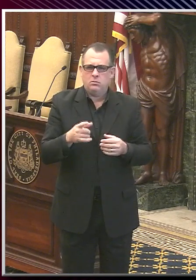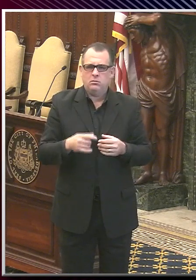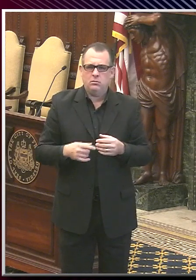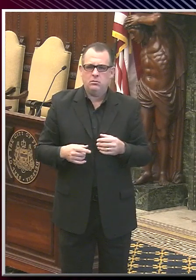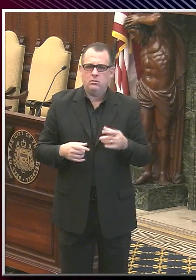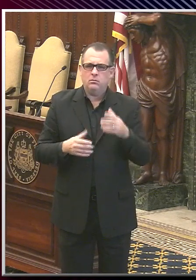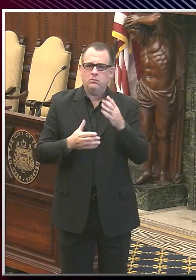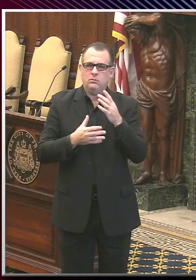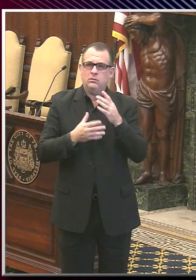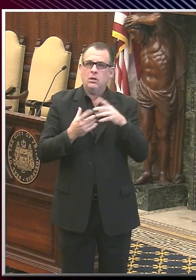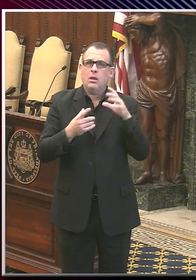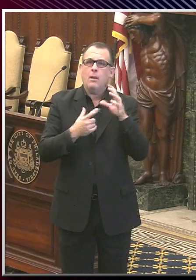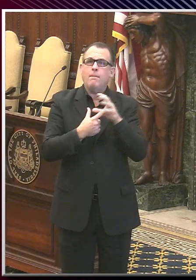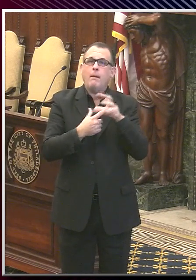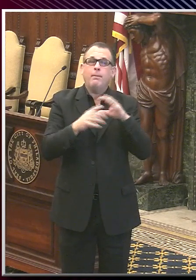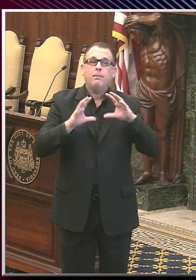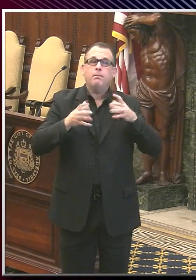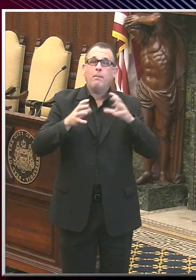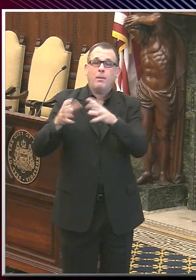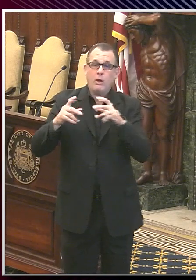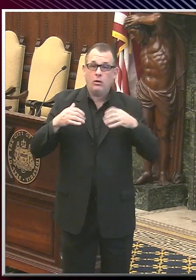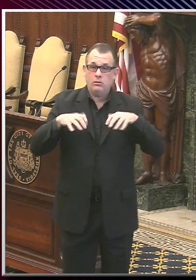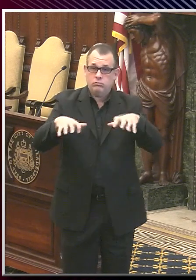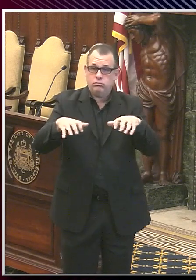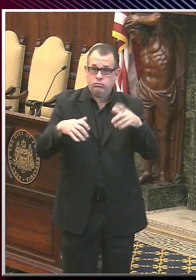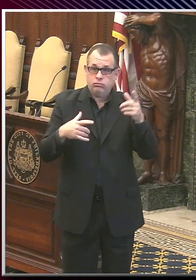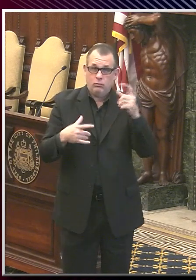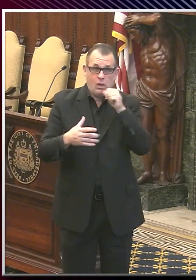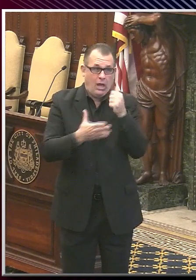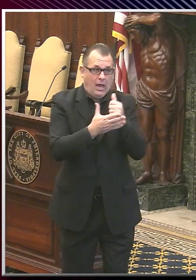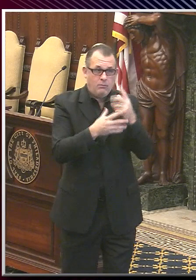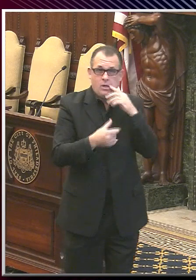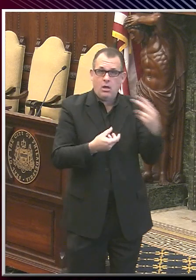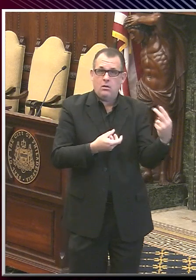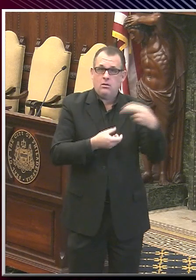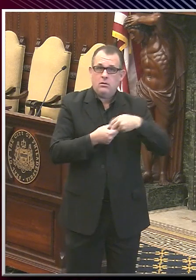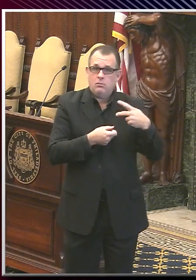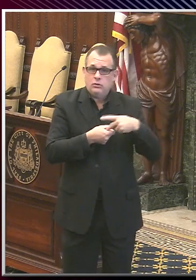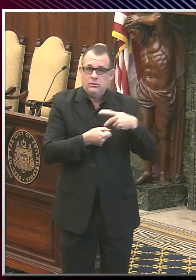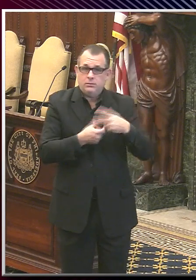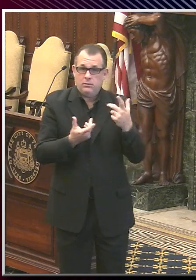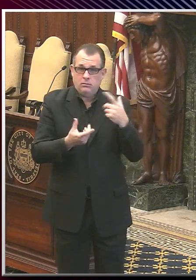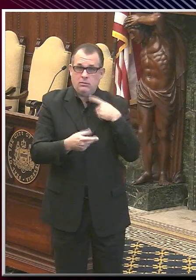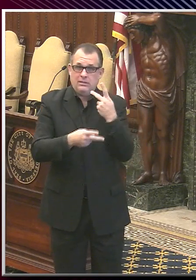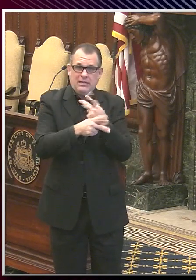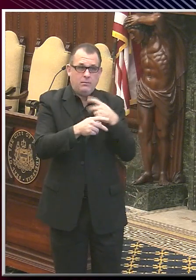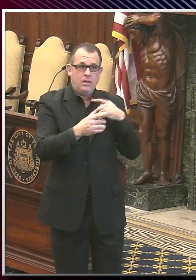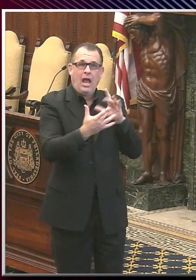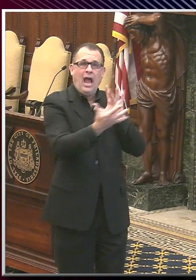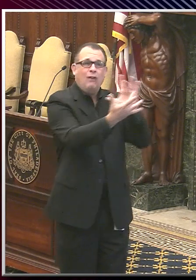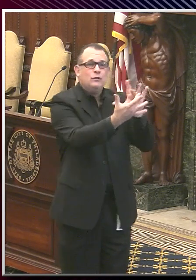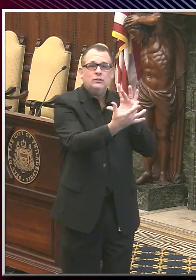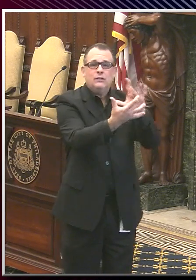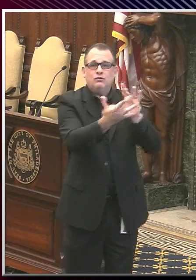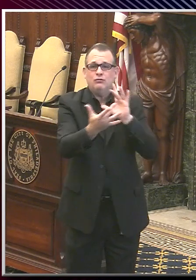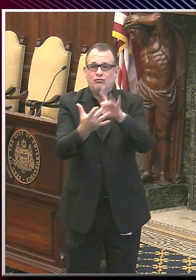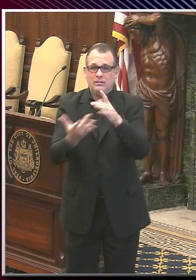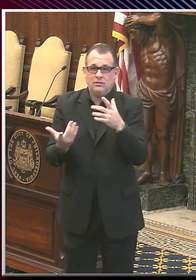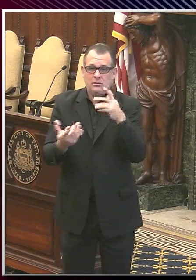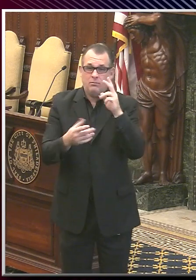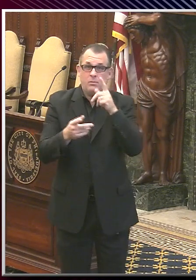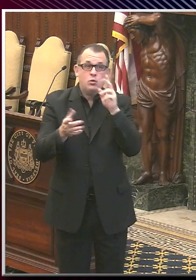was targeting to help was not participating. We're continuing to do that outreach. It's difficult to get people to sign up for